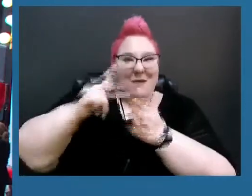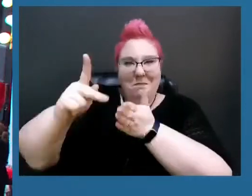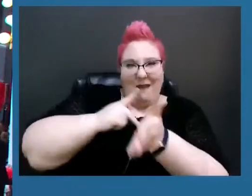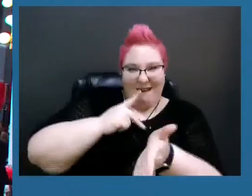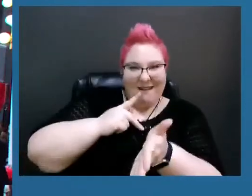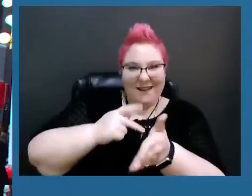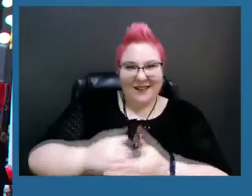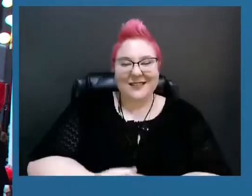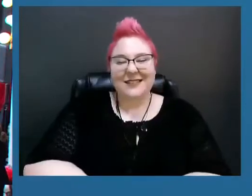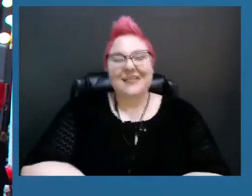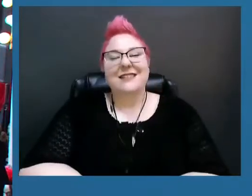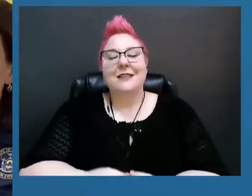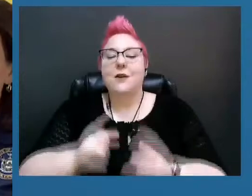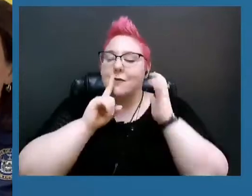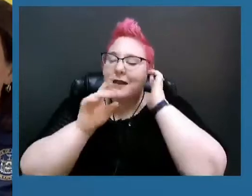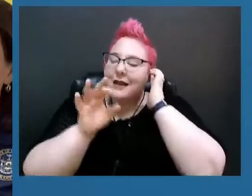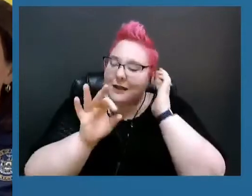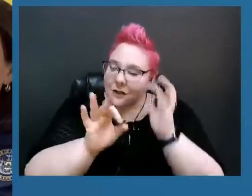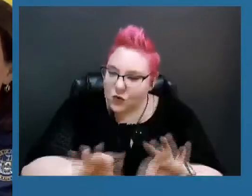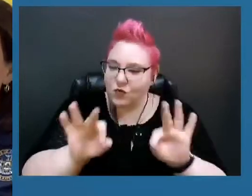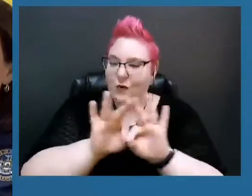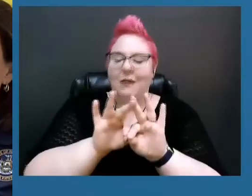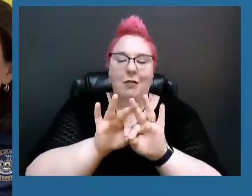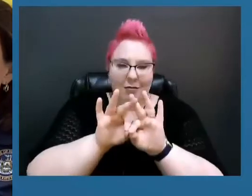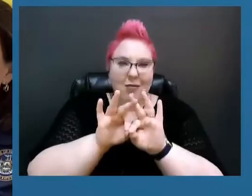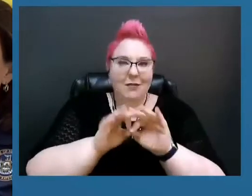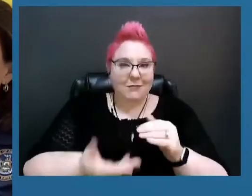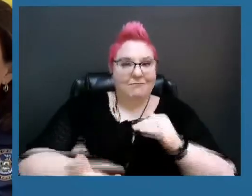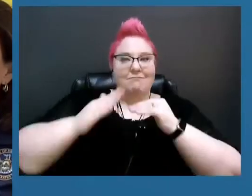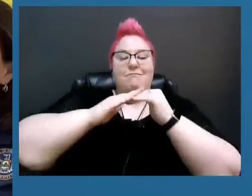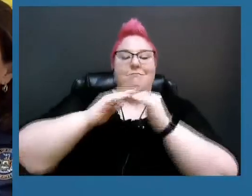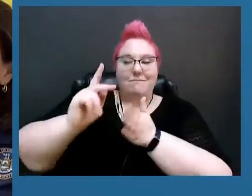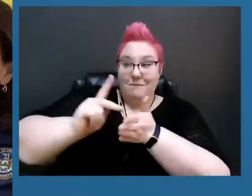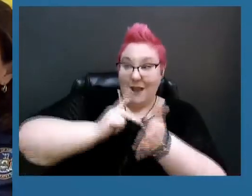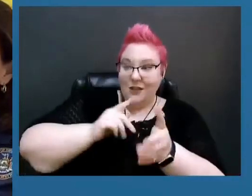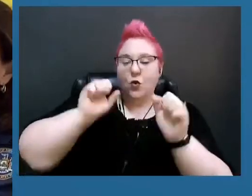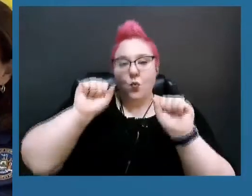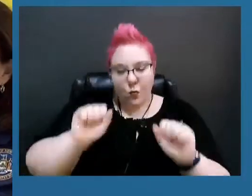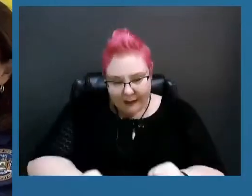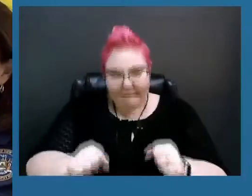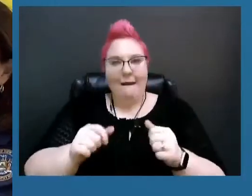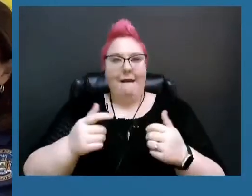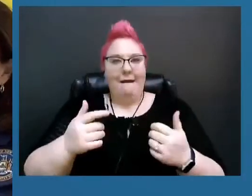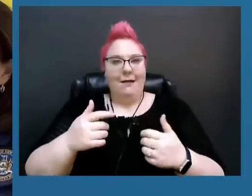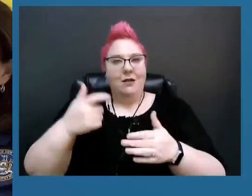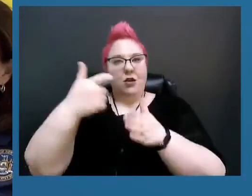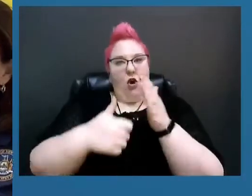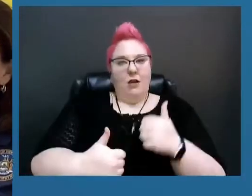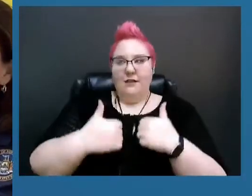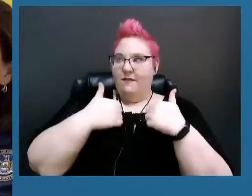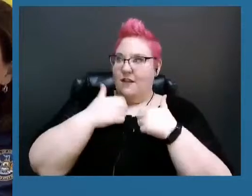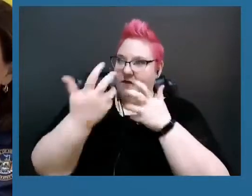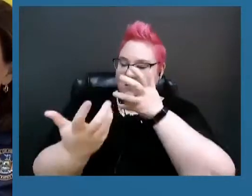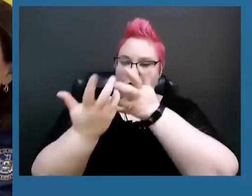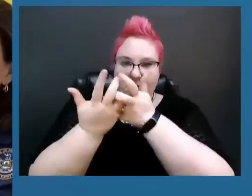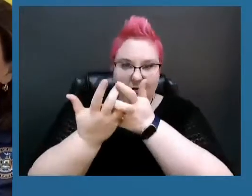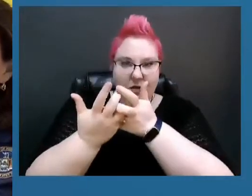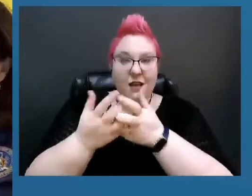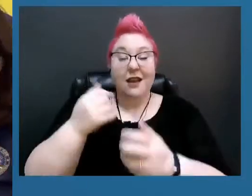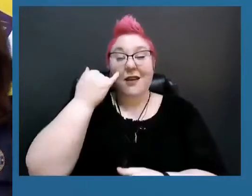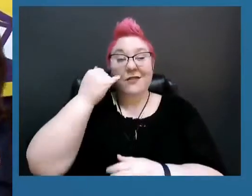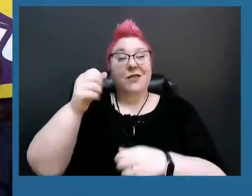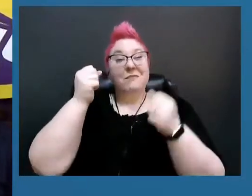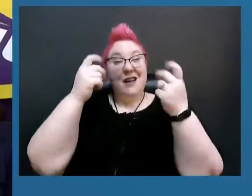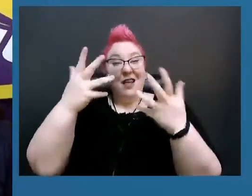it's critical. It's critical to raise the wage so we can keep up with the cost of living. At a time when government's looking to take away health care from millions of